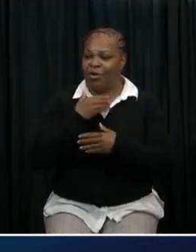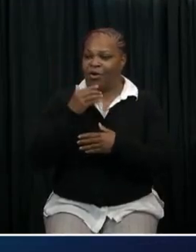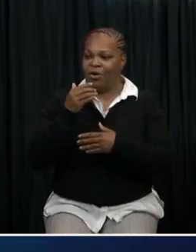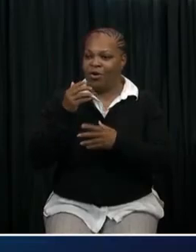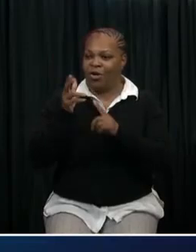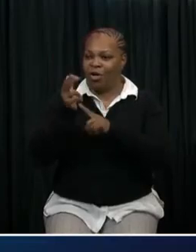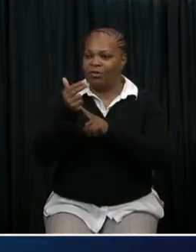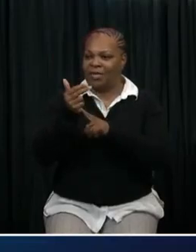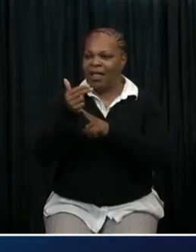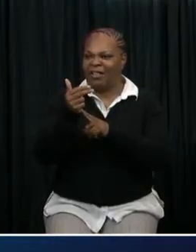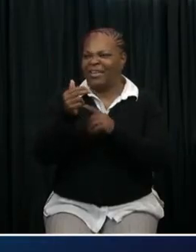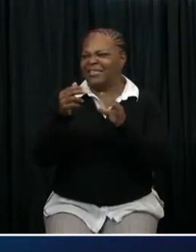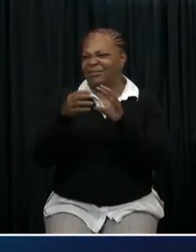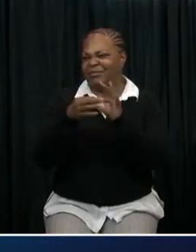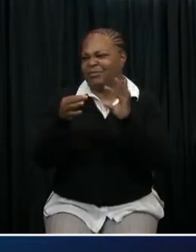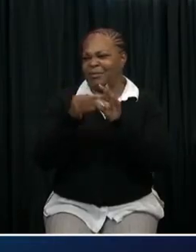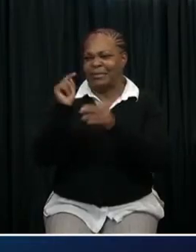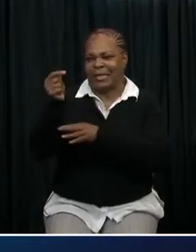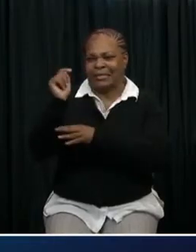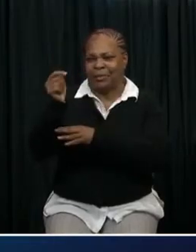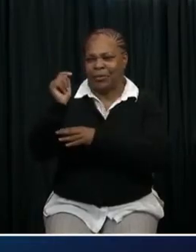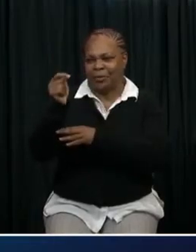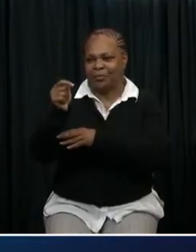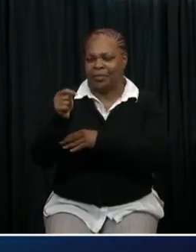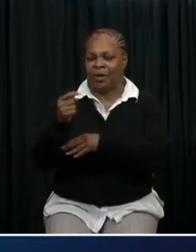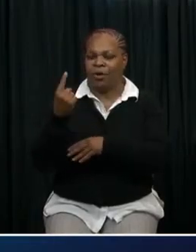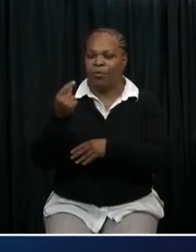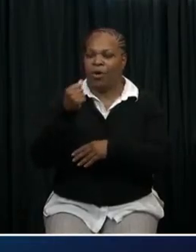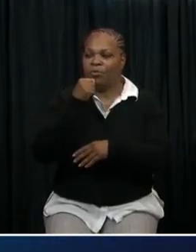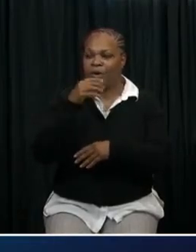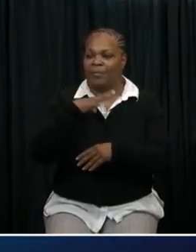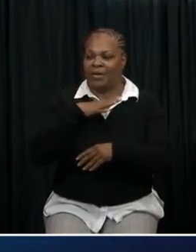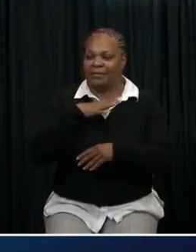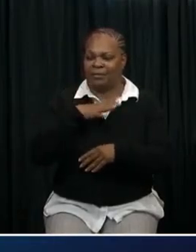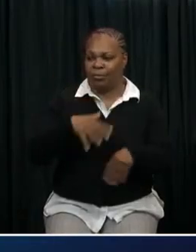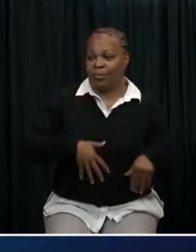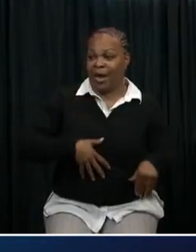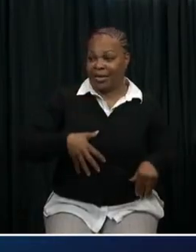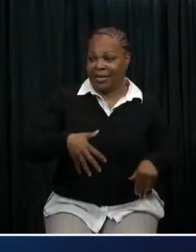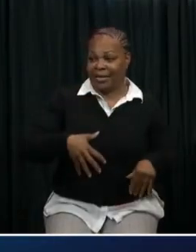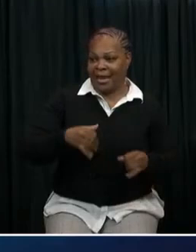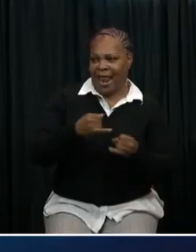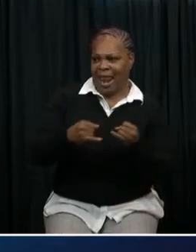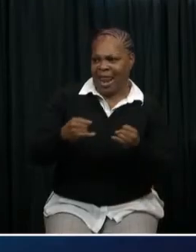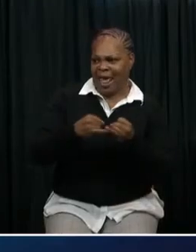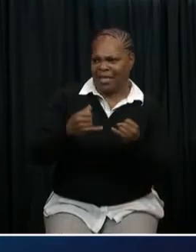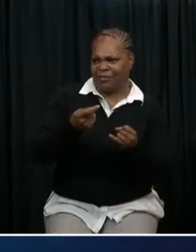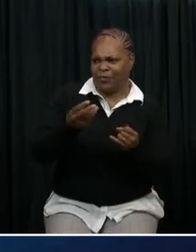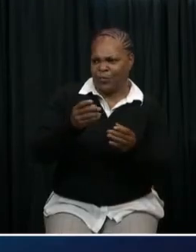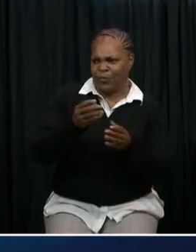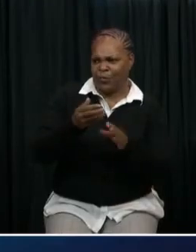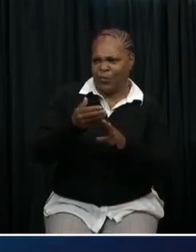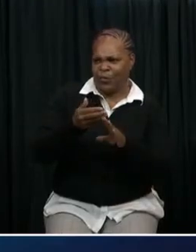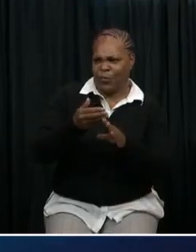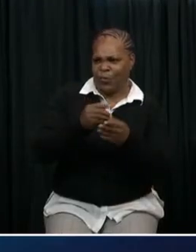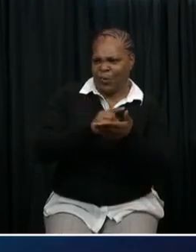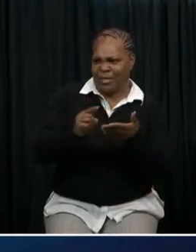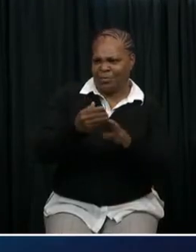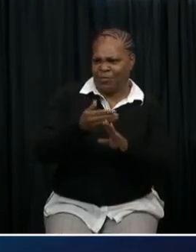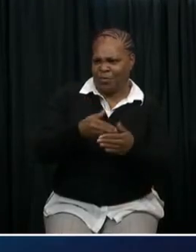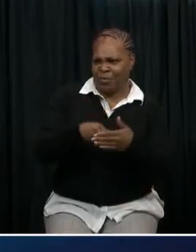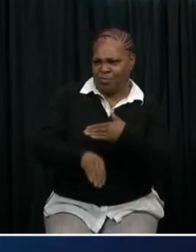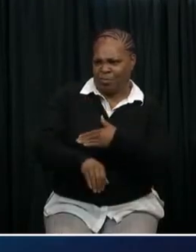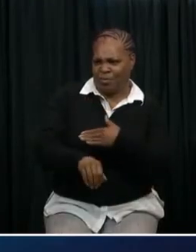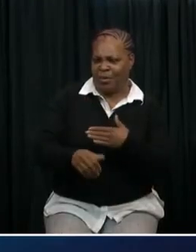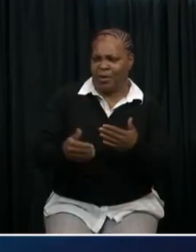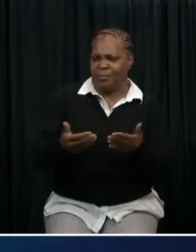us every day. She's pregnant in the last few weeks, and she's working hard, I believe, before 4 in the morning,